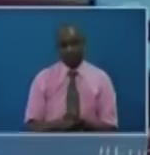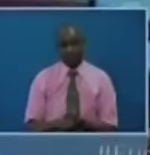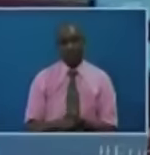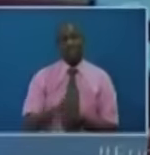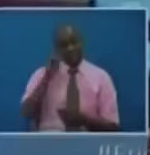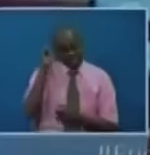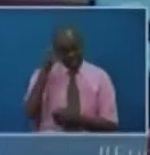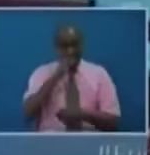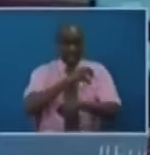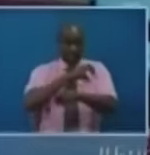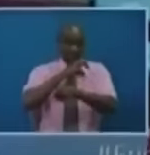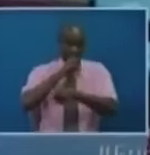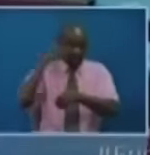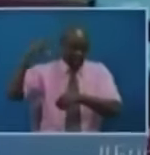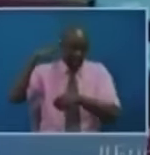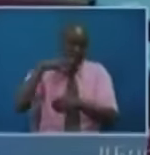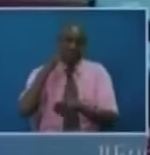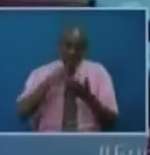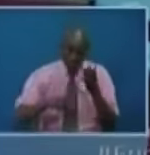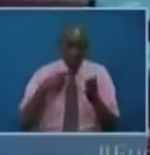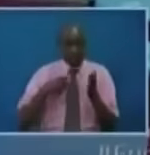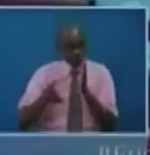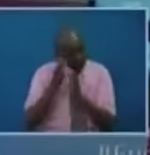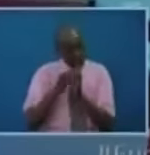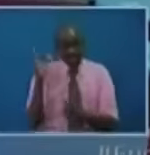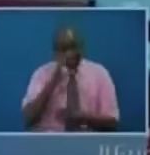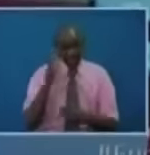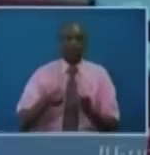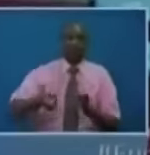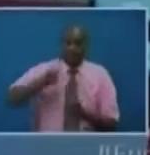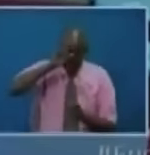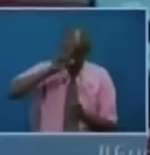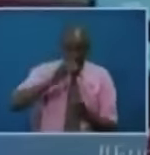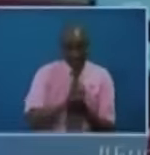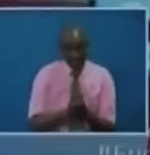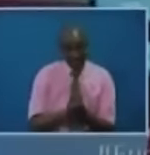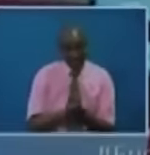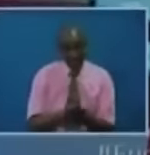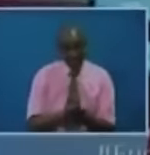Kenya Power aims to speed up the number of customers it adds to the grid